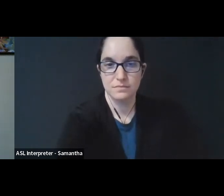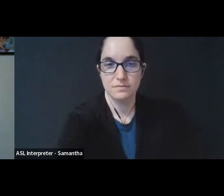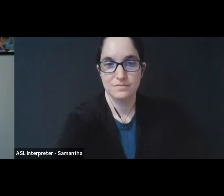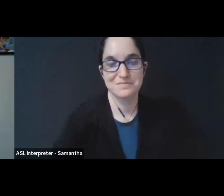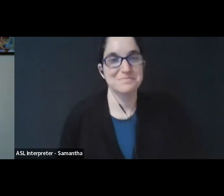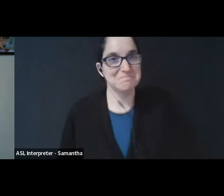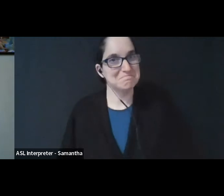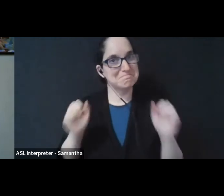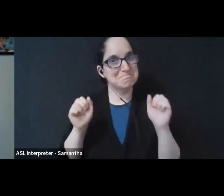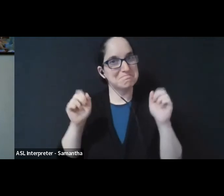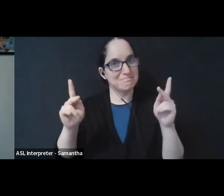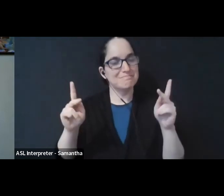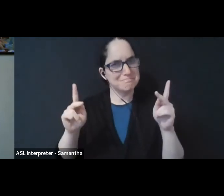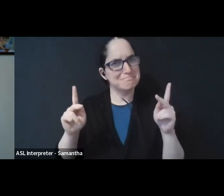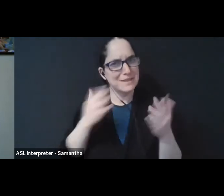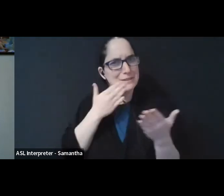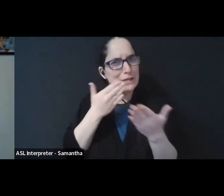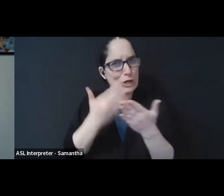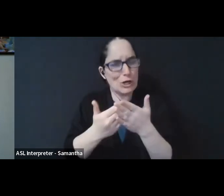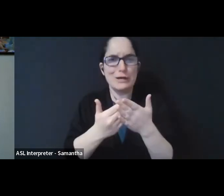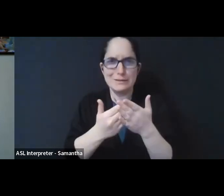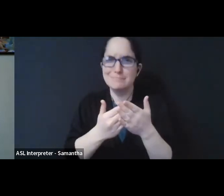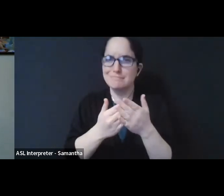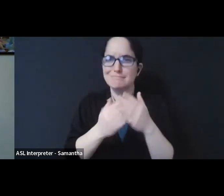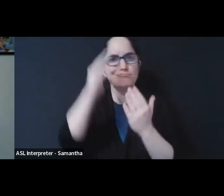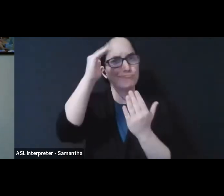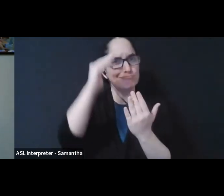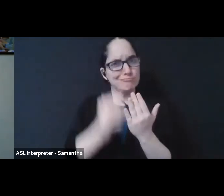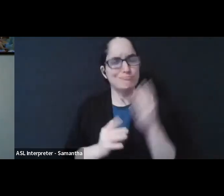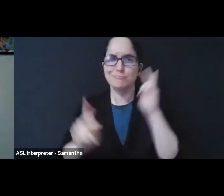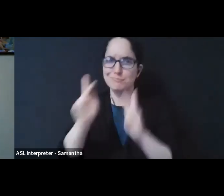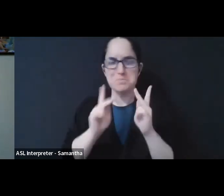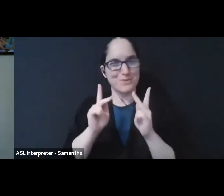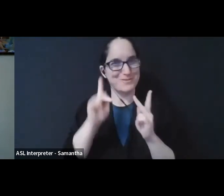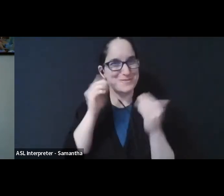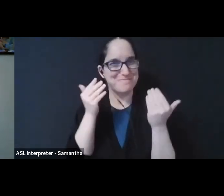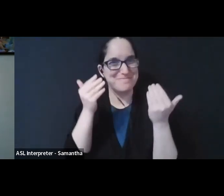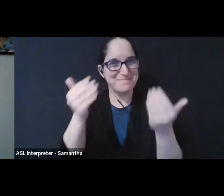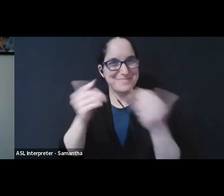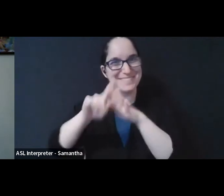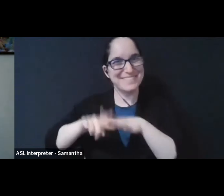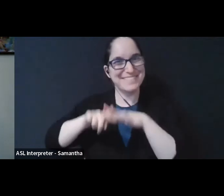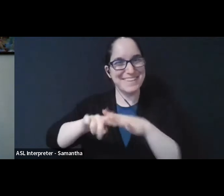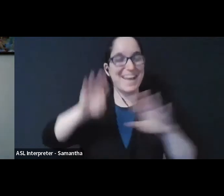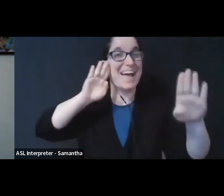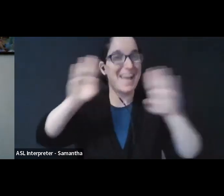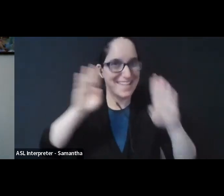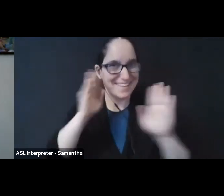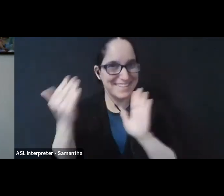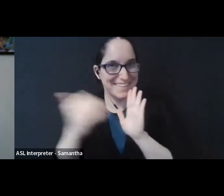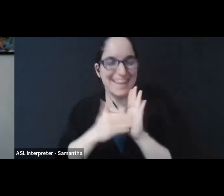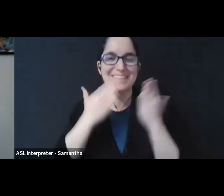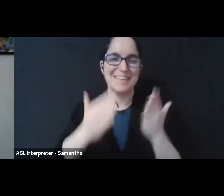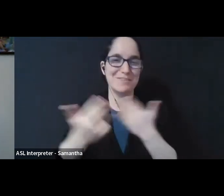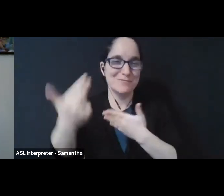All right, I think we've got a good number of people, so I'm going to go ahead and get started. Hello, everybody, and thank you so much for joining